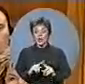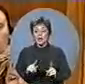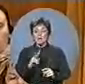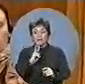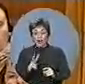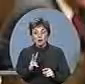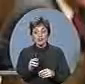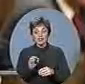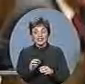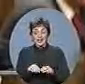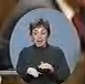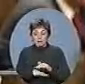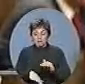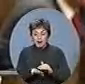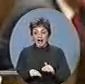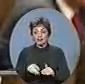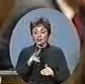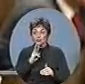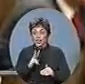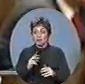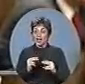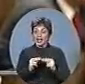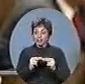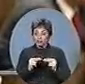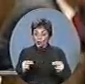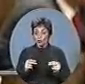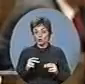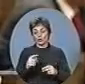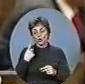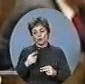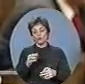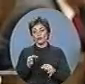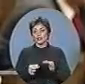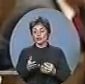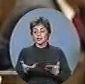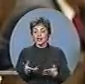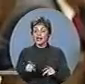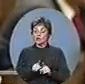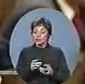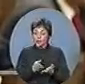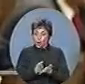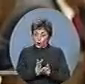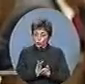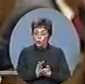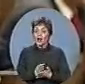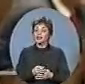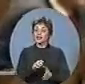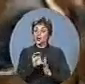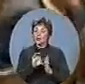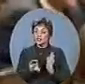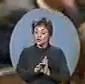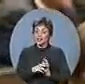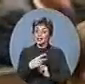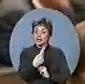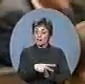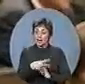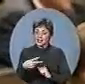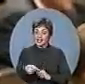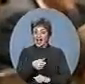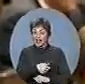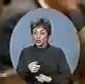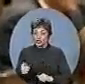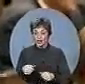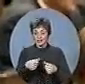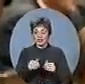right of judges. It's the basis of the impartiality of the bench. It's a constitutional right that belongs to all